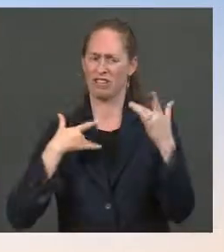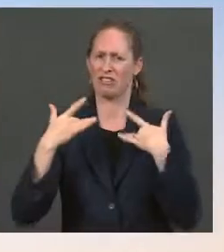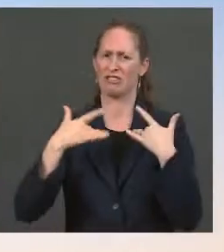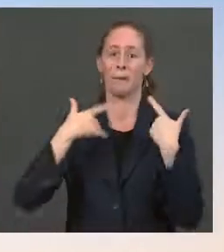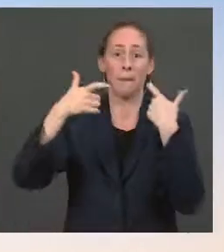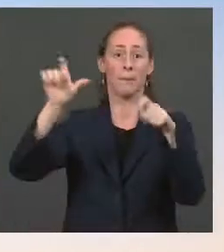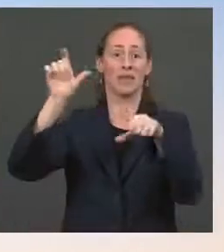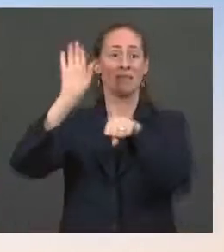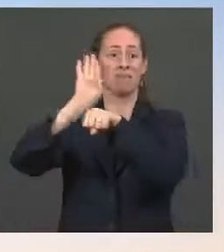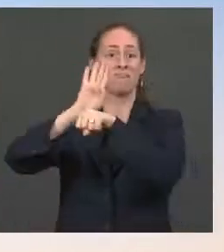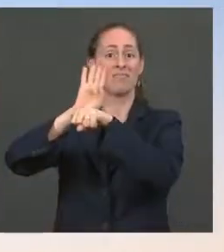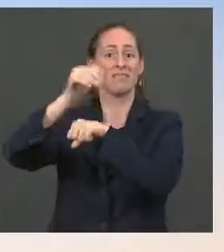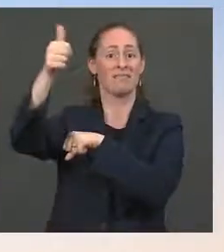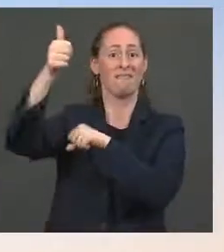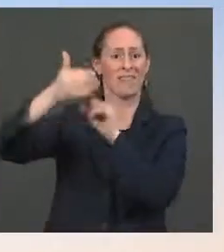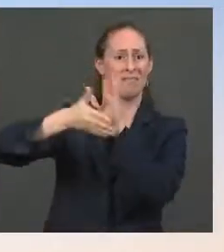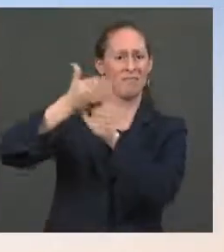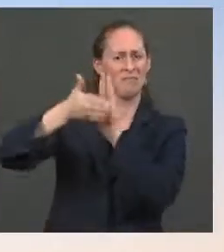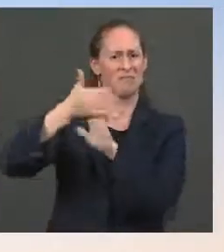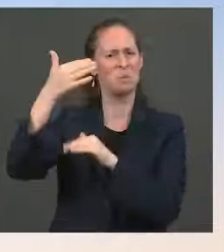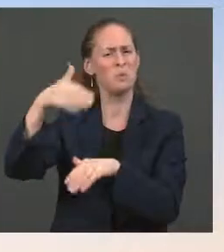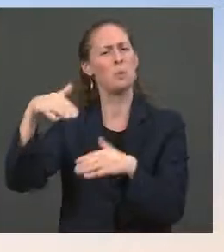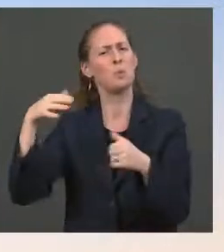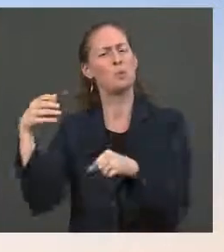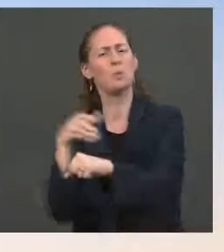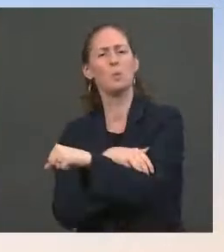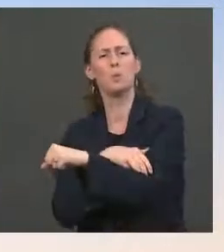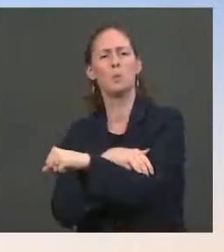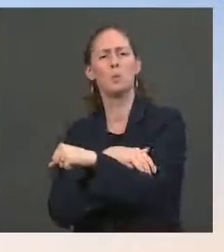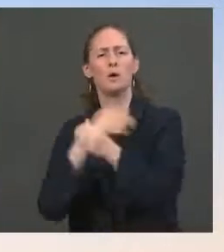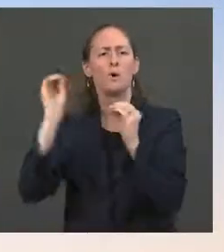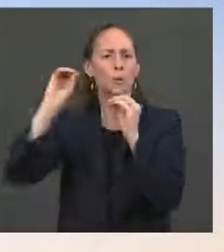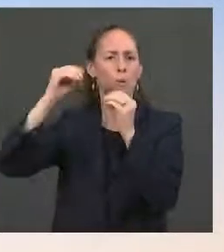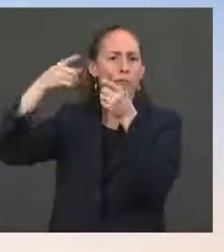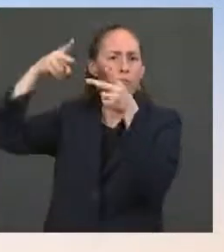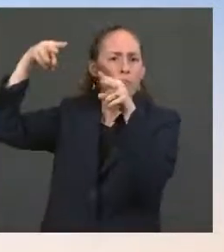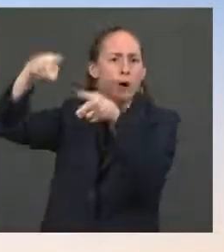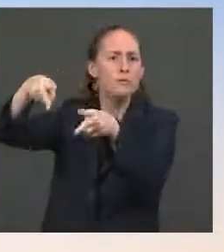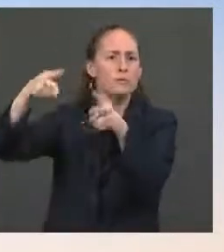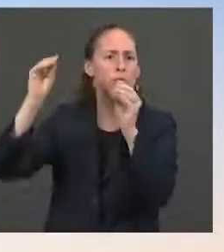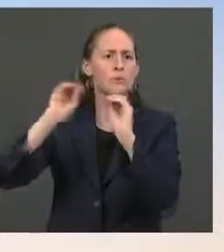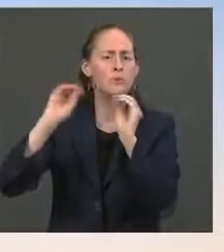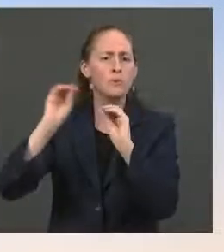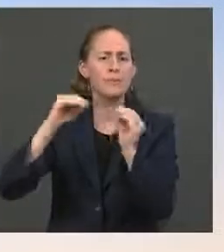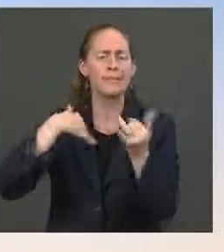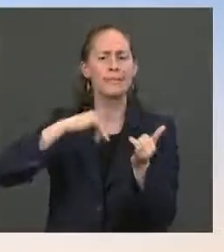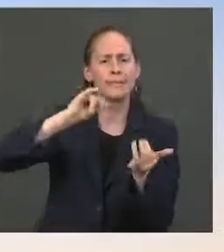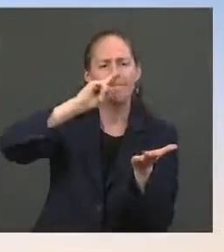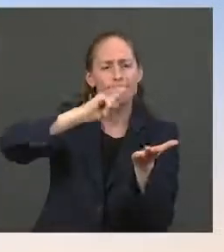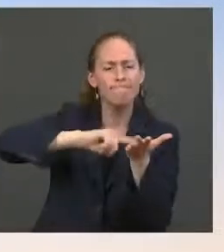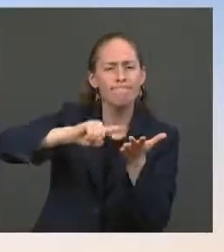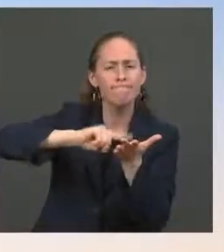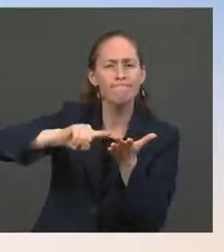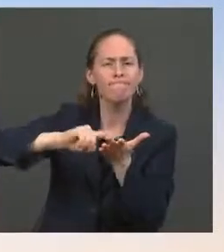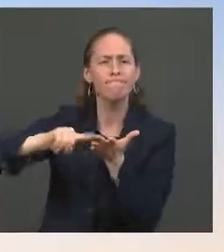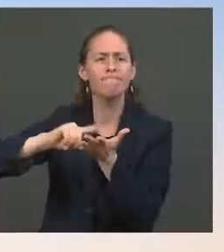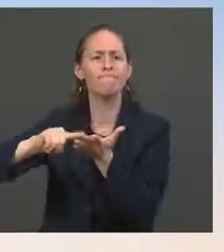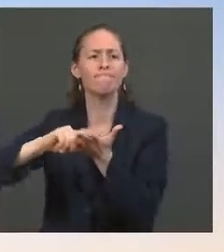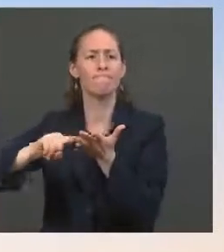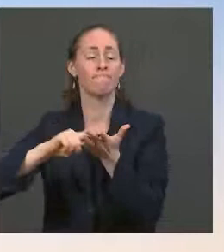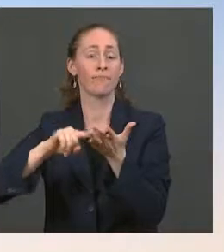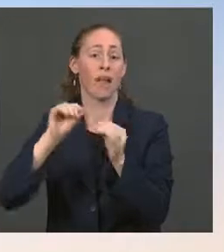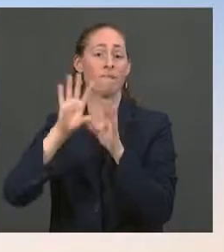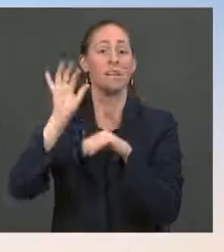power they've amassed. Reports in recent weeks, and I think obviously the whistleblower came forward last night in